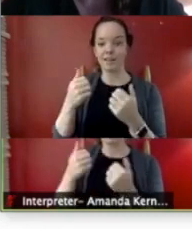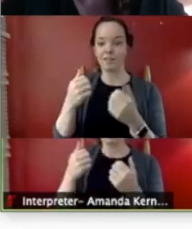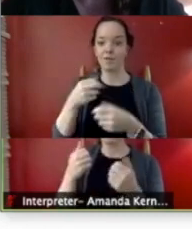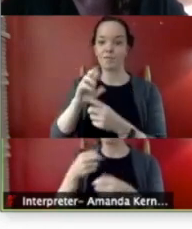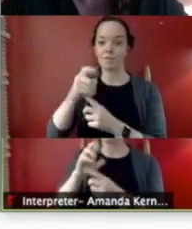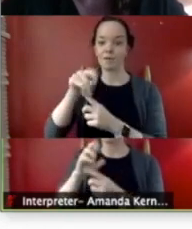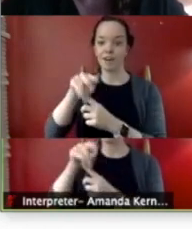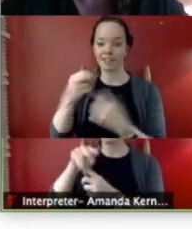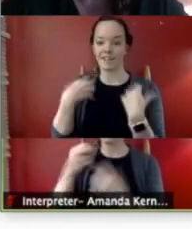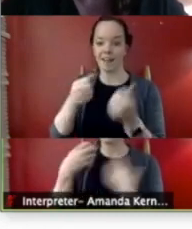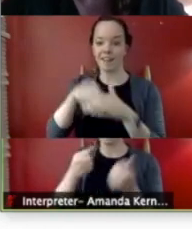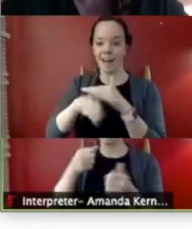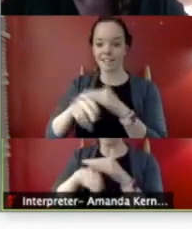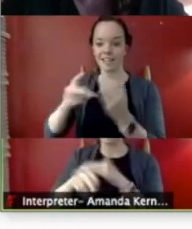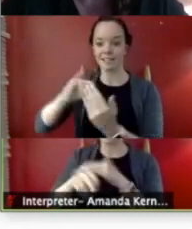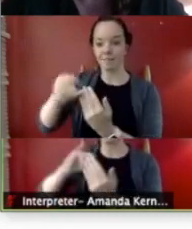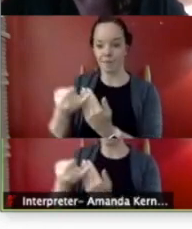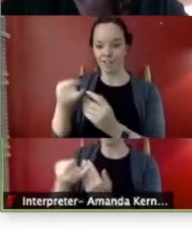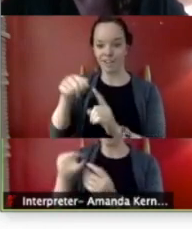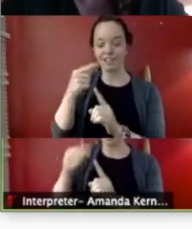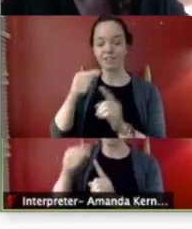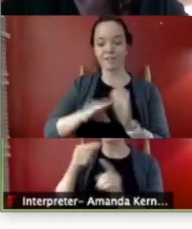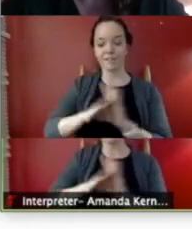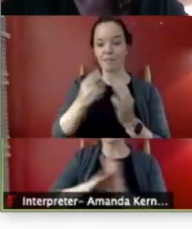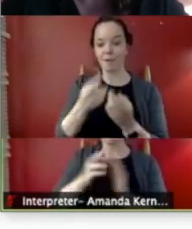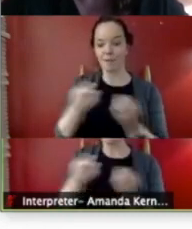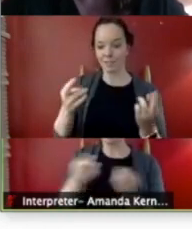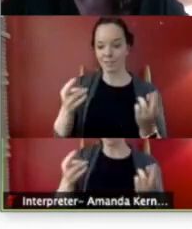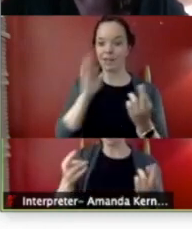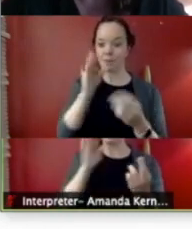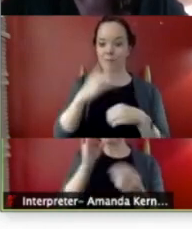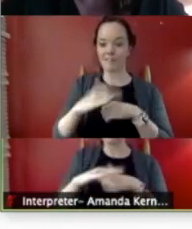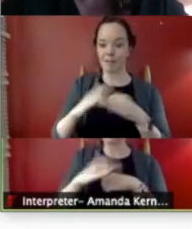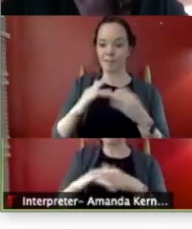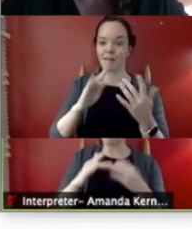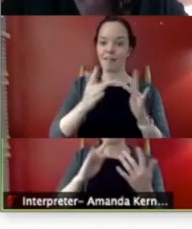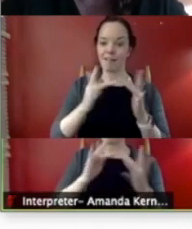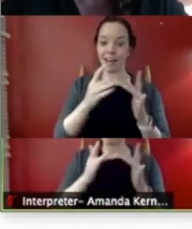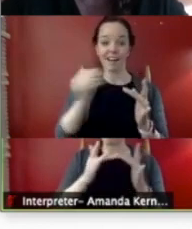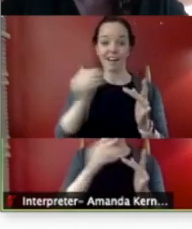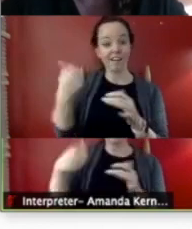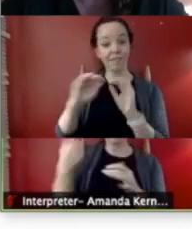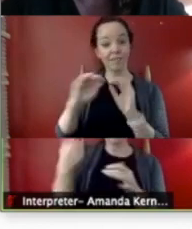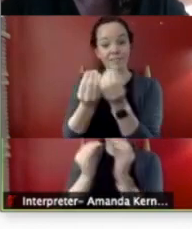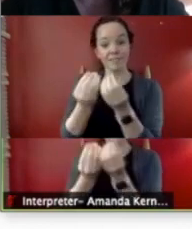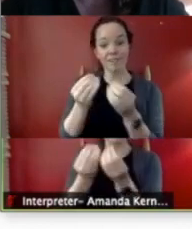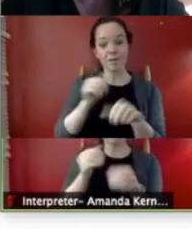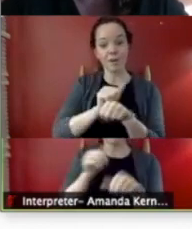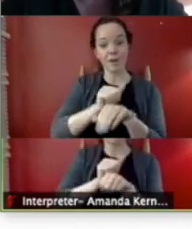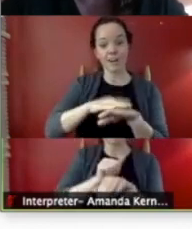be available online as a patient handout. And I know that there are other organizations working on similar resources as well.